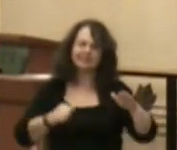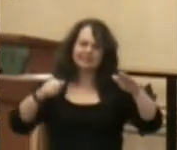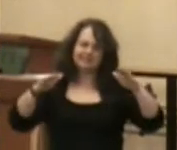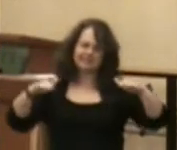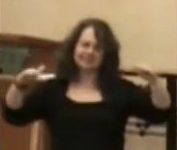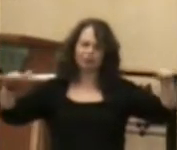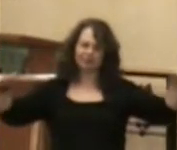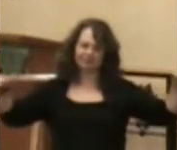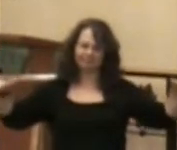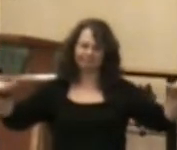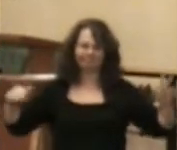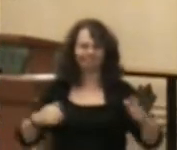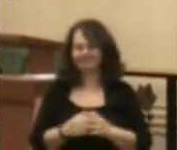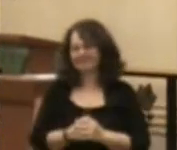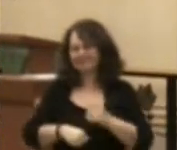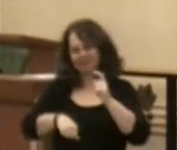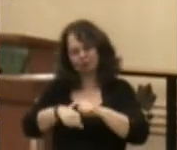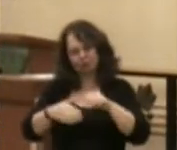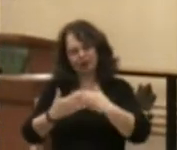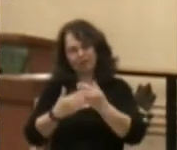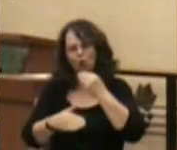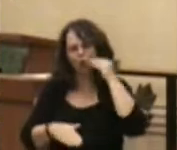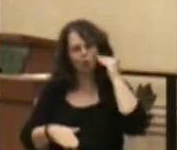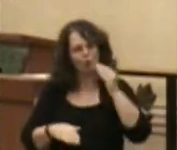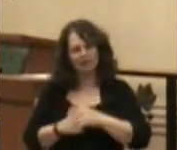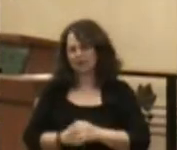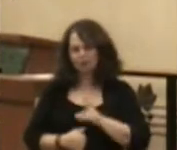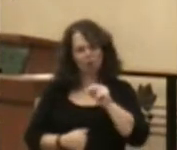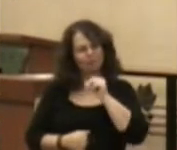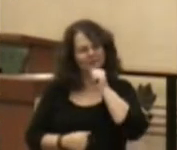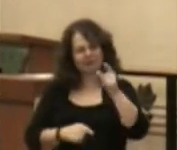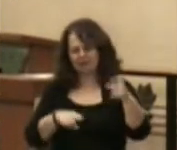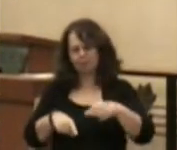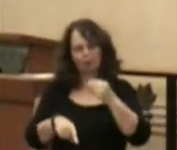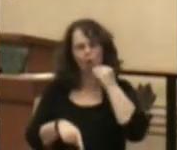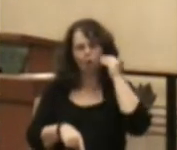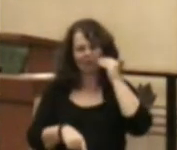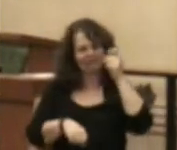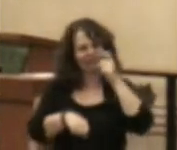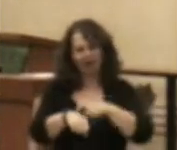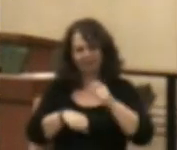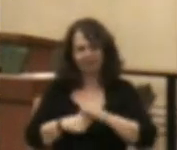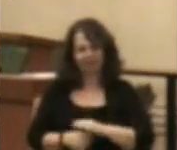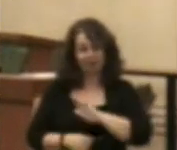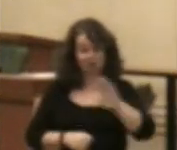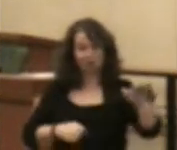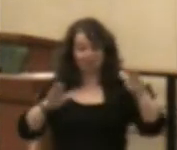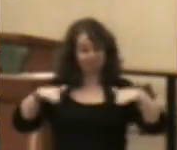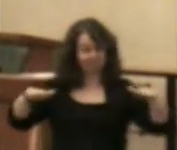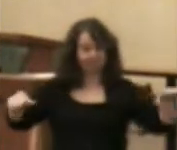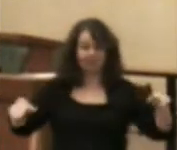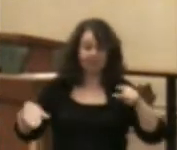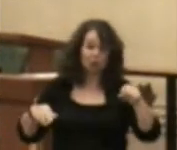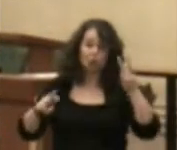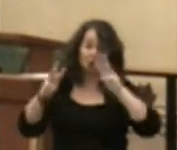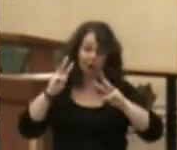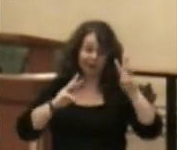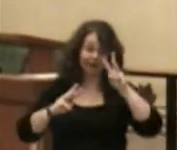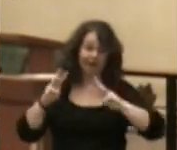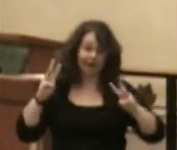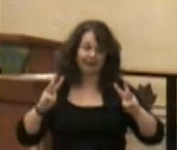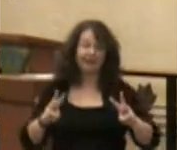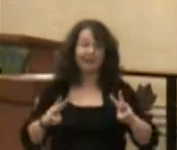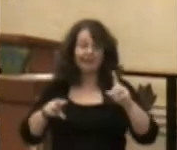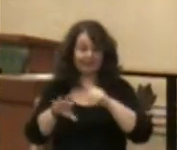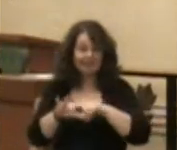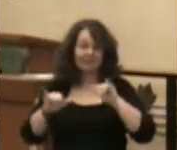have stayed out after curfew. They've been gone more hours than was allotted. You worry about them. All the